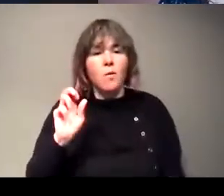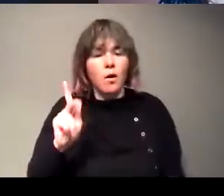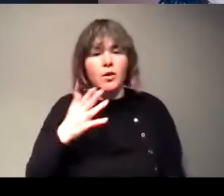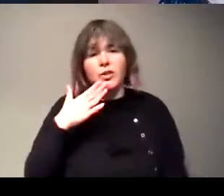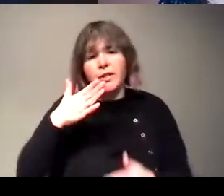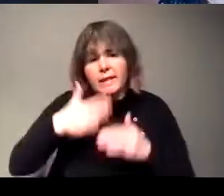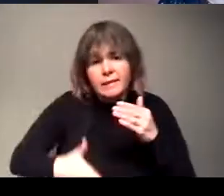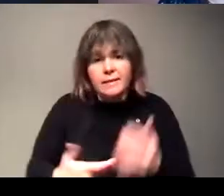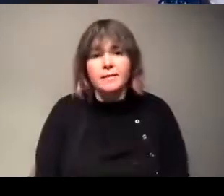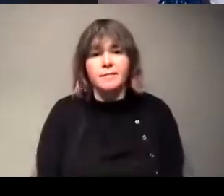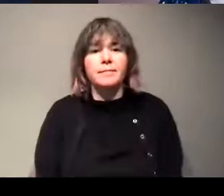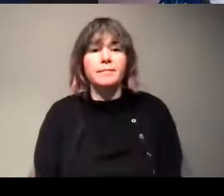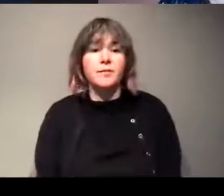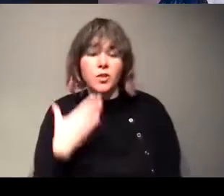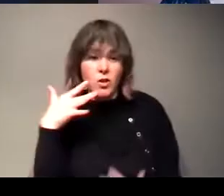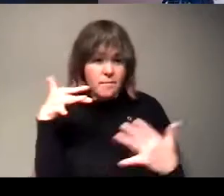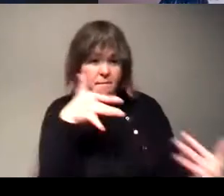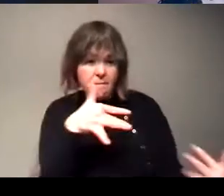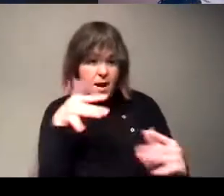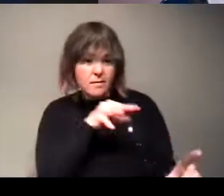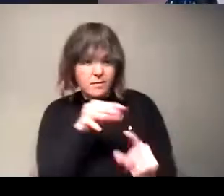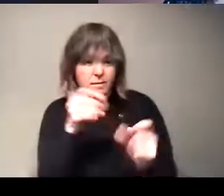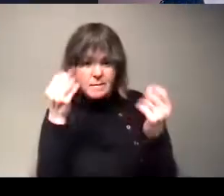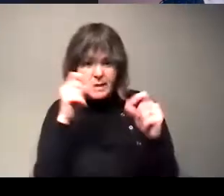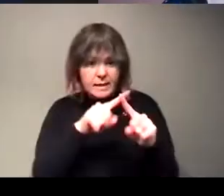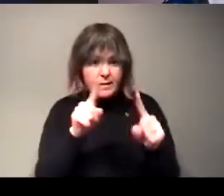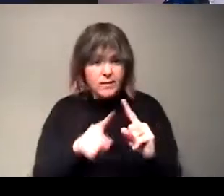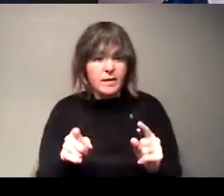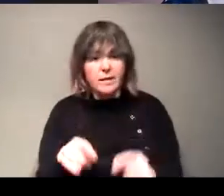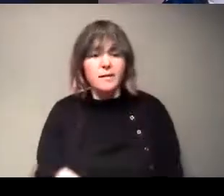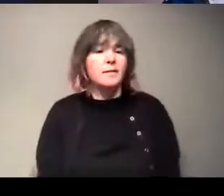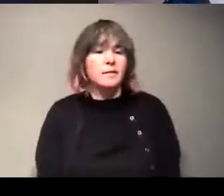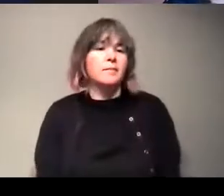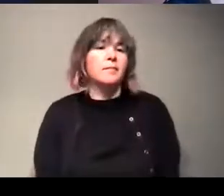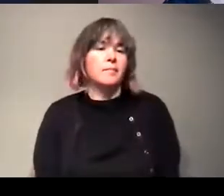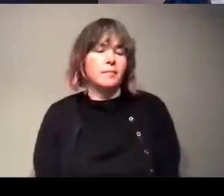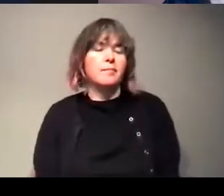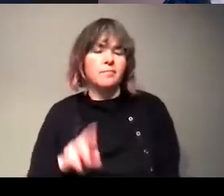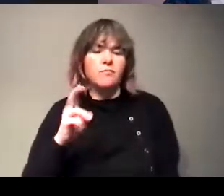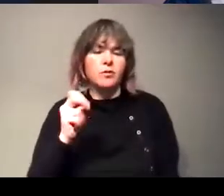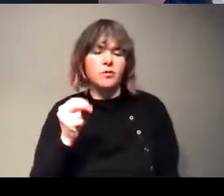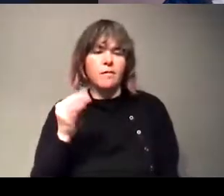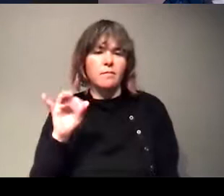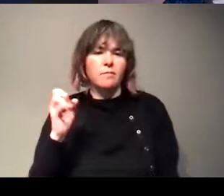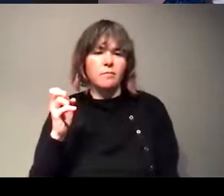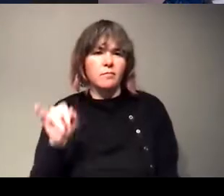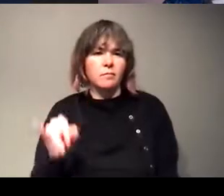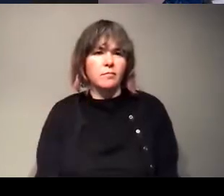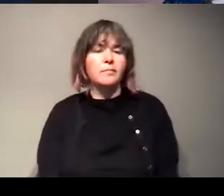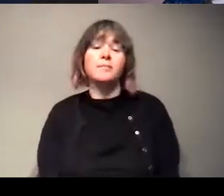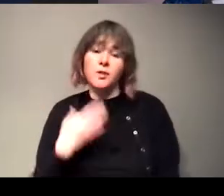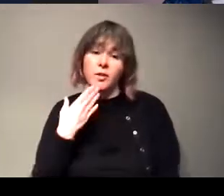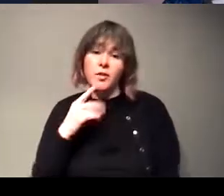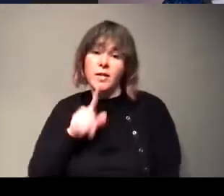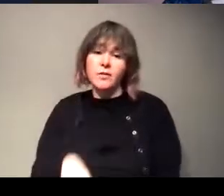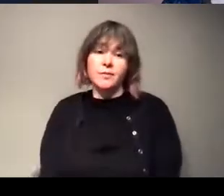ending, good battle scenes, and like multiple battle scenes with like cuts between them. Yeah, Return of the Jedi. Both really great